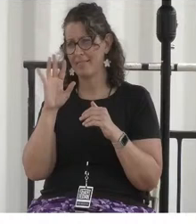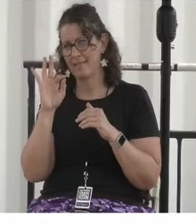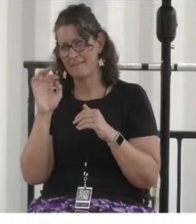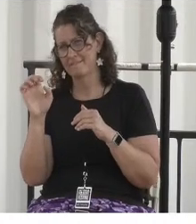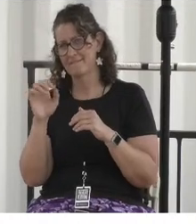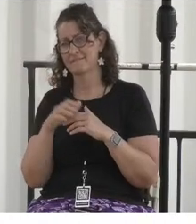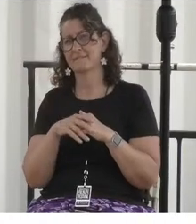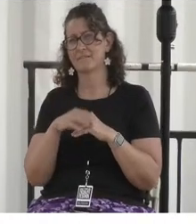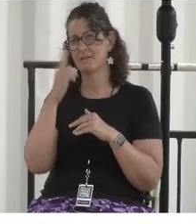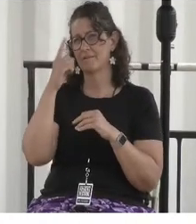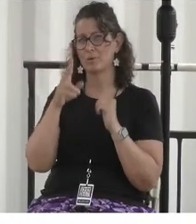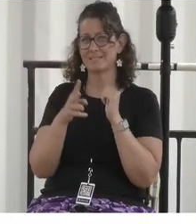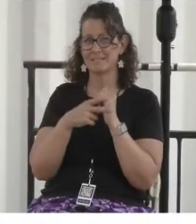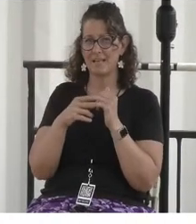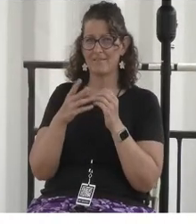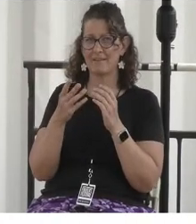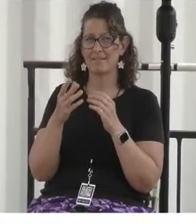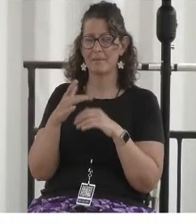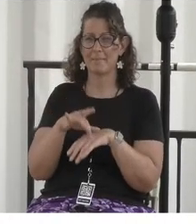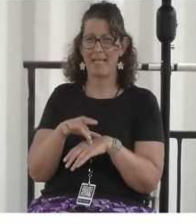actually, you know, saving the planet?